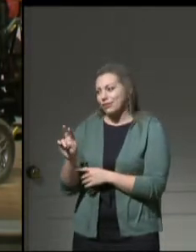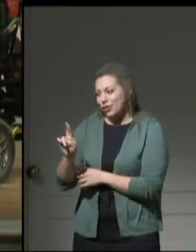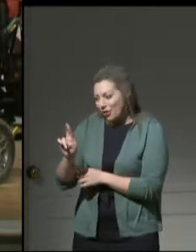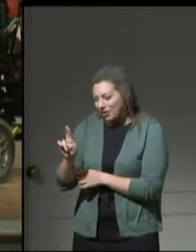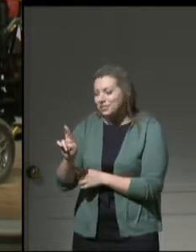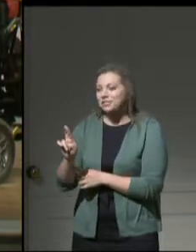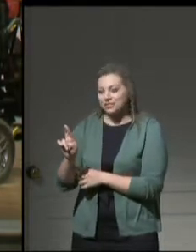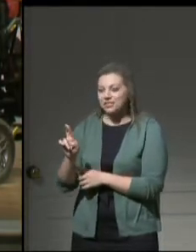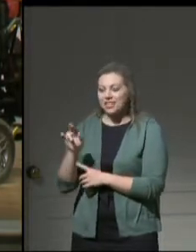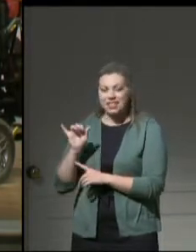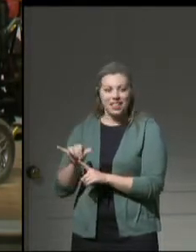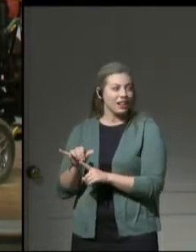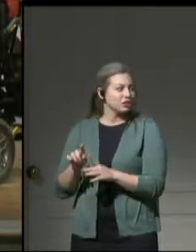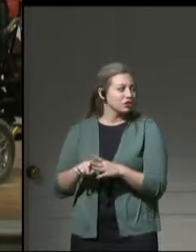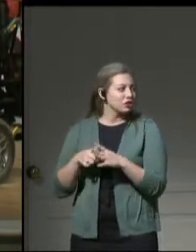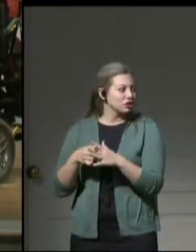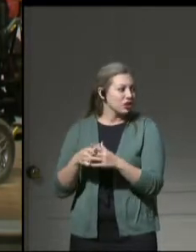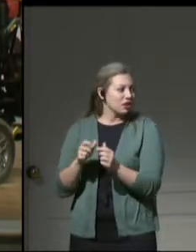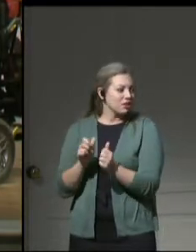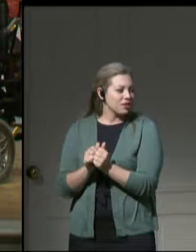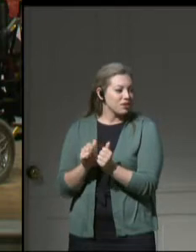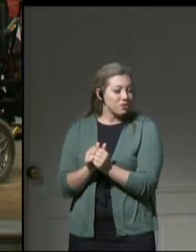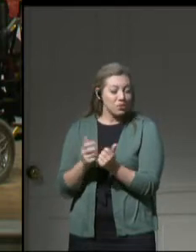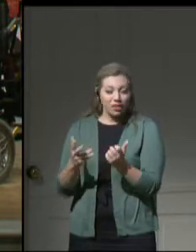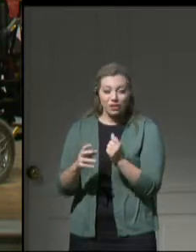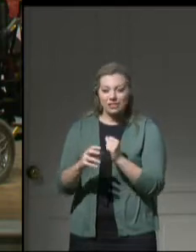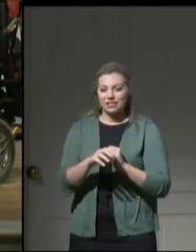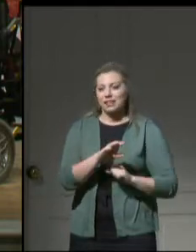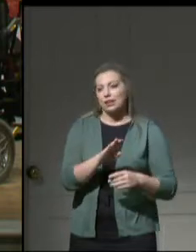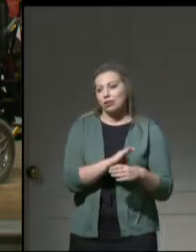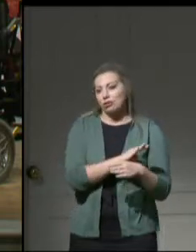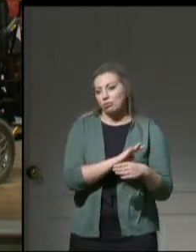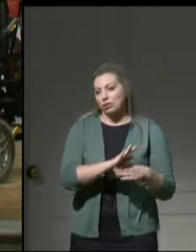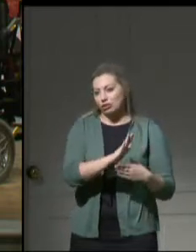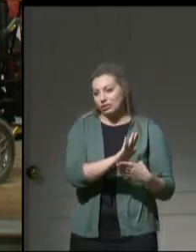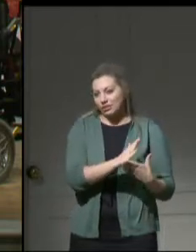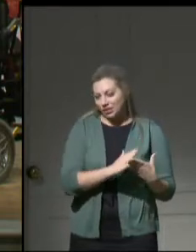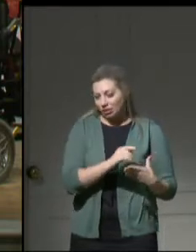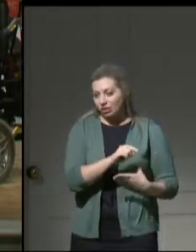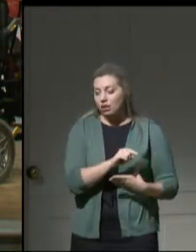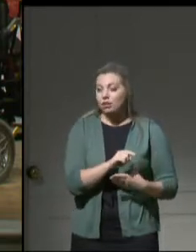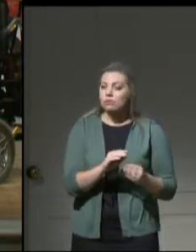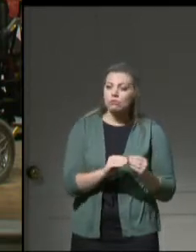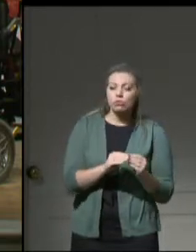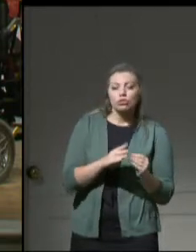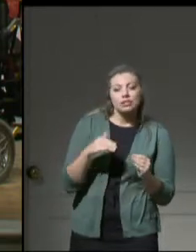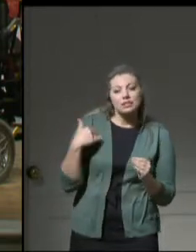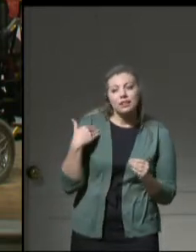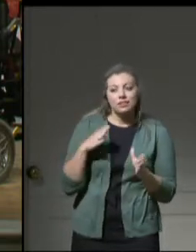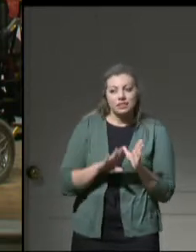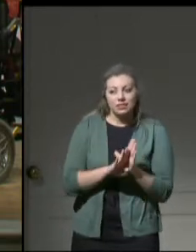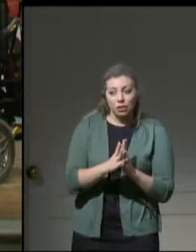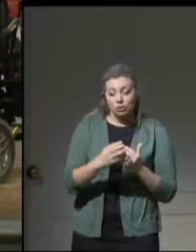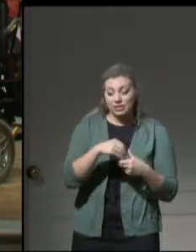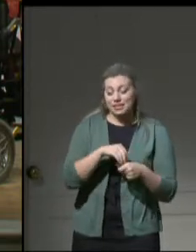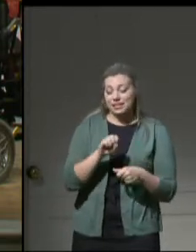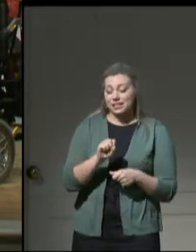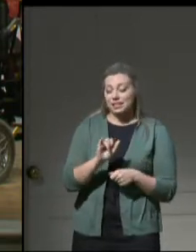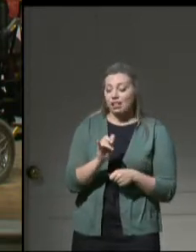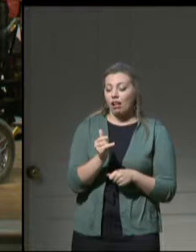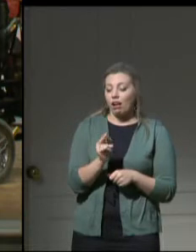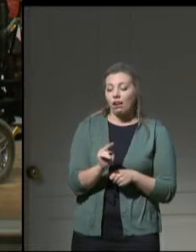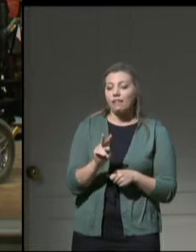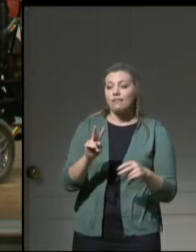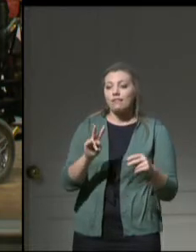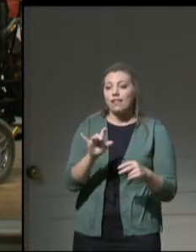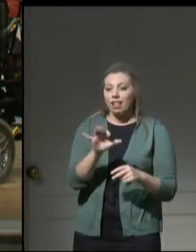reality, which is started by, at least on the commercial side, the younger developers in Silicon Valley who are developing